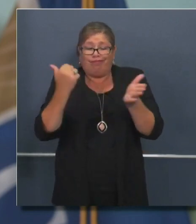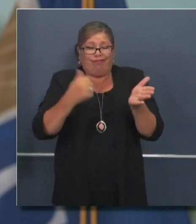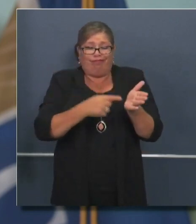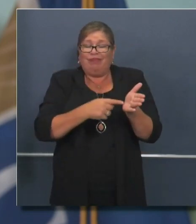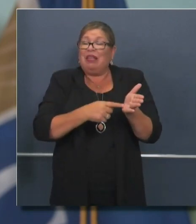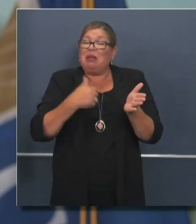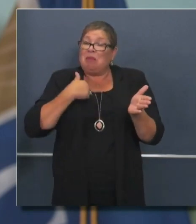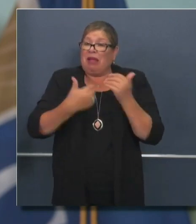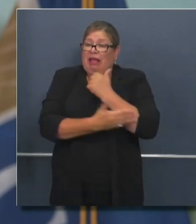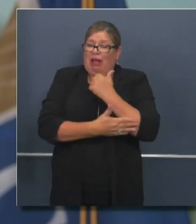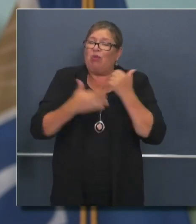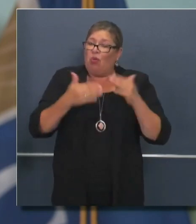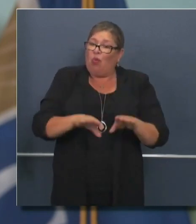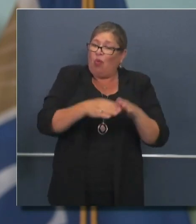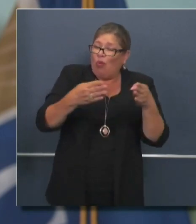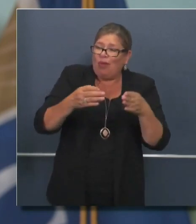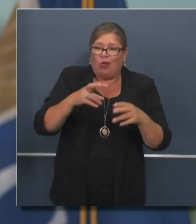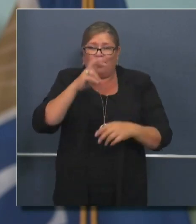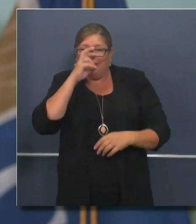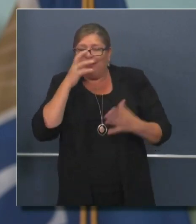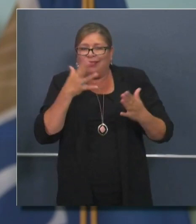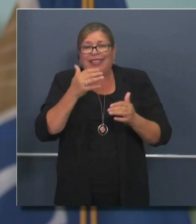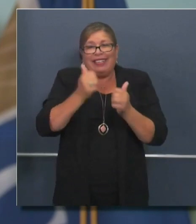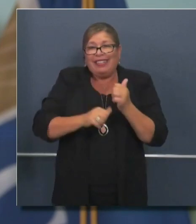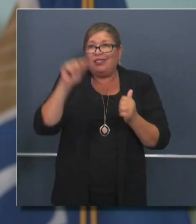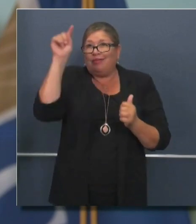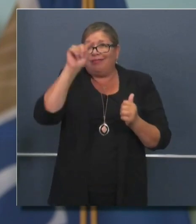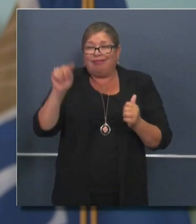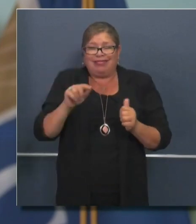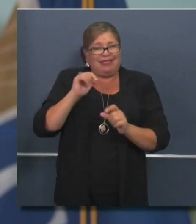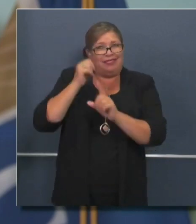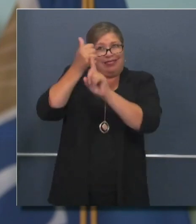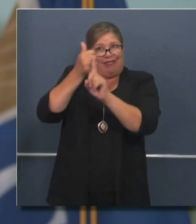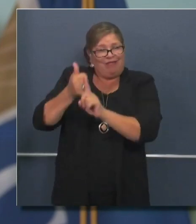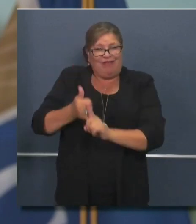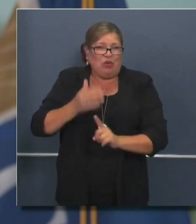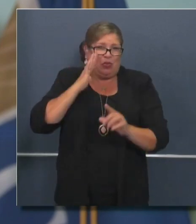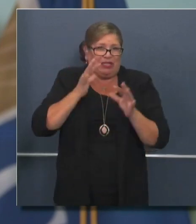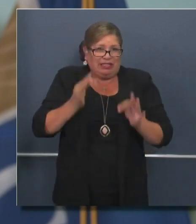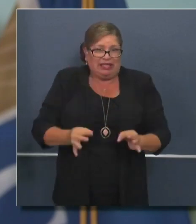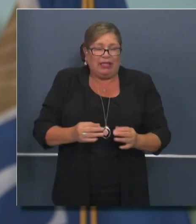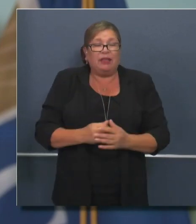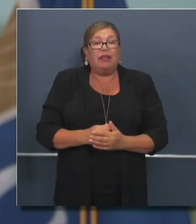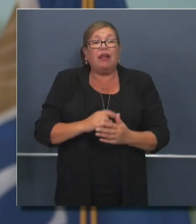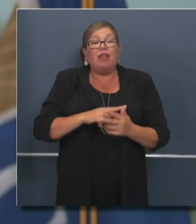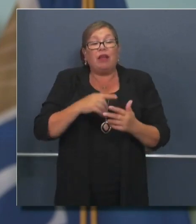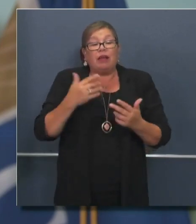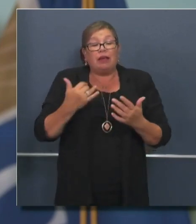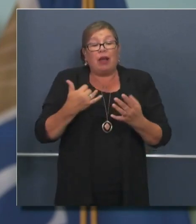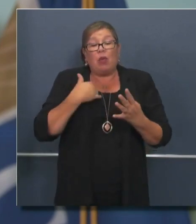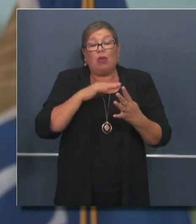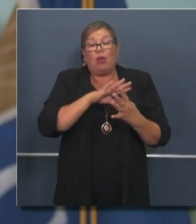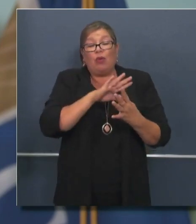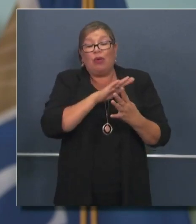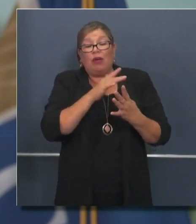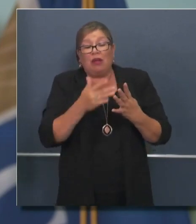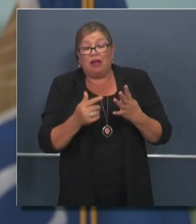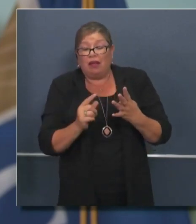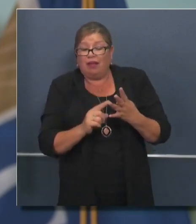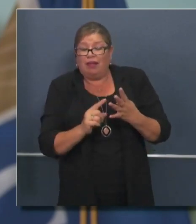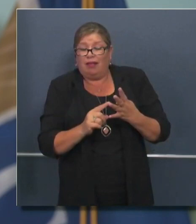substantially. Now, we're in the frame for the next few weeks of a phase 3 approach on